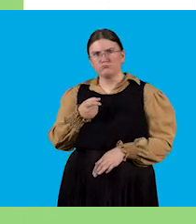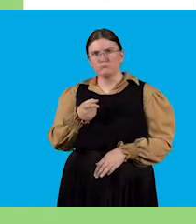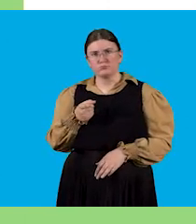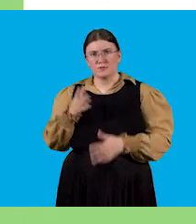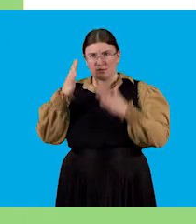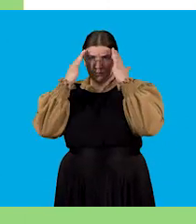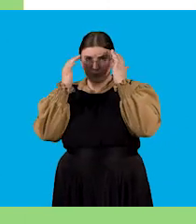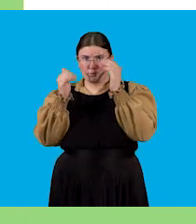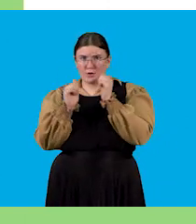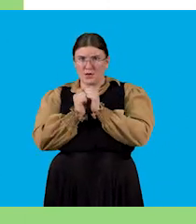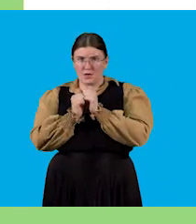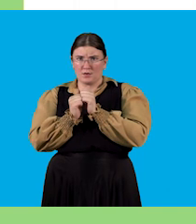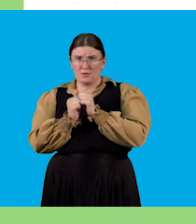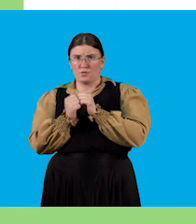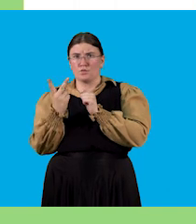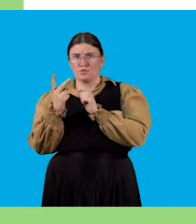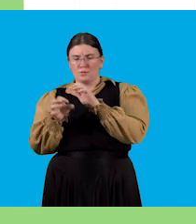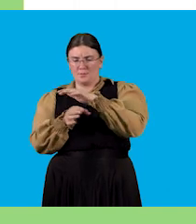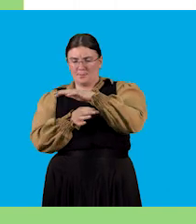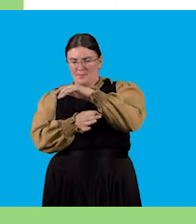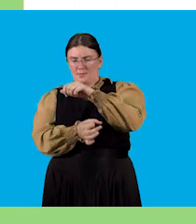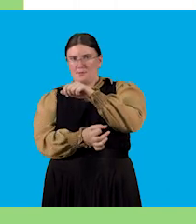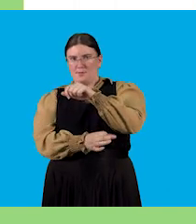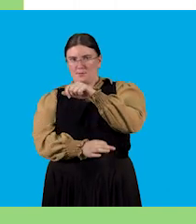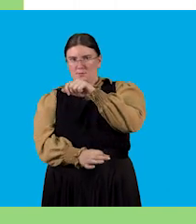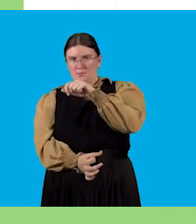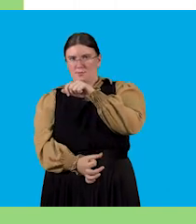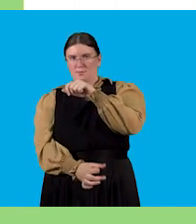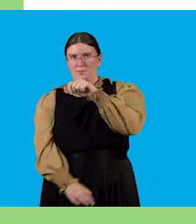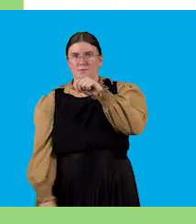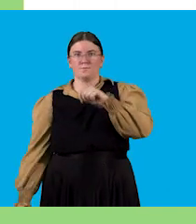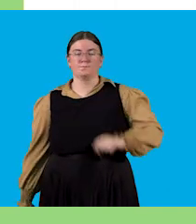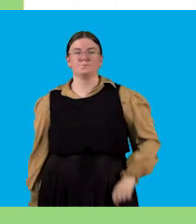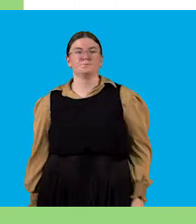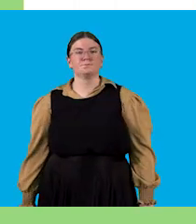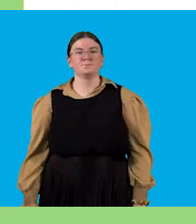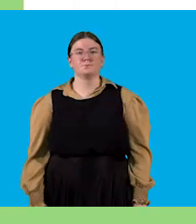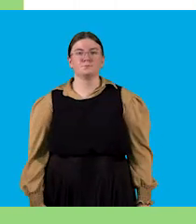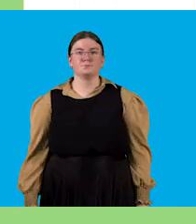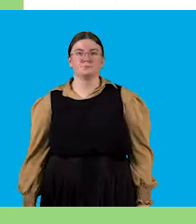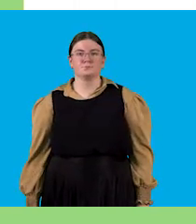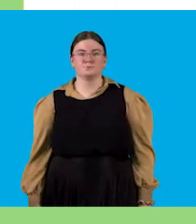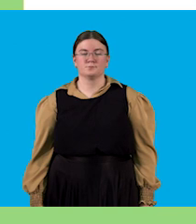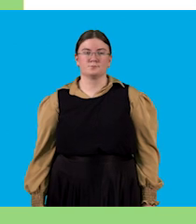the brain and the spinal cord.